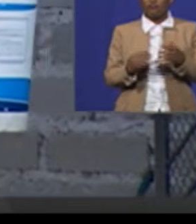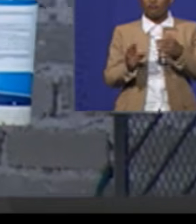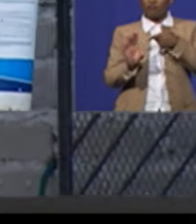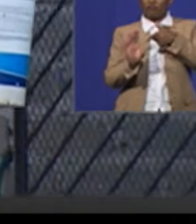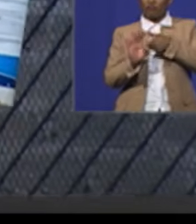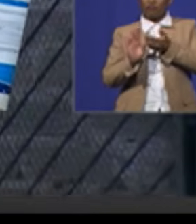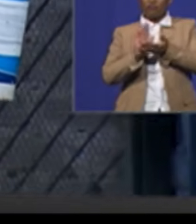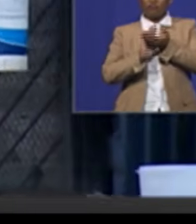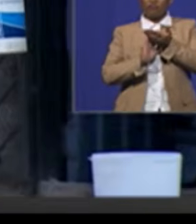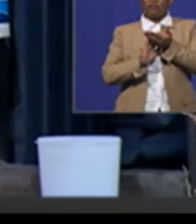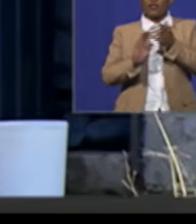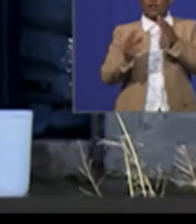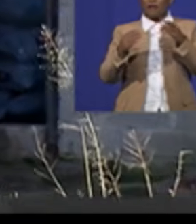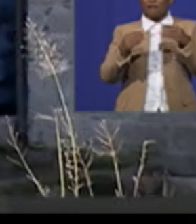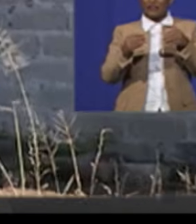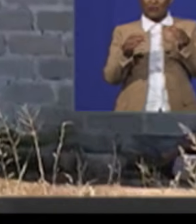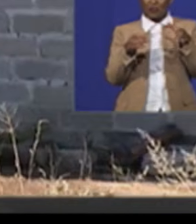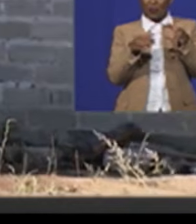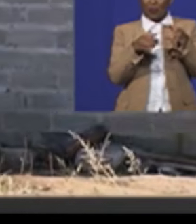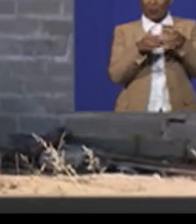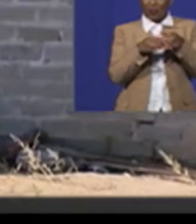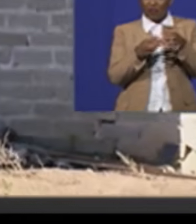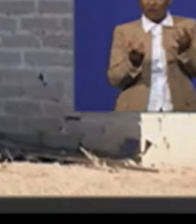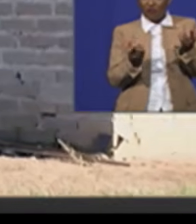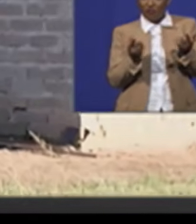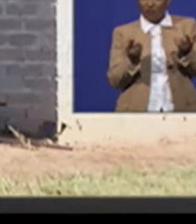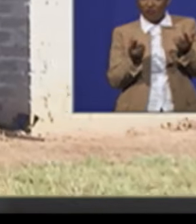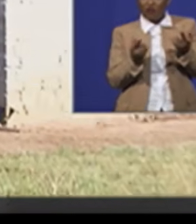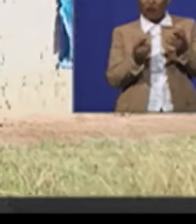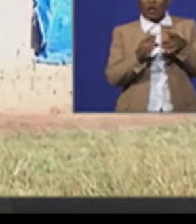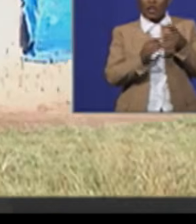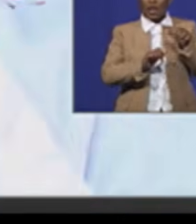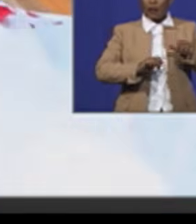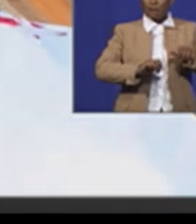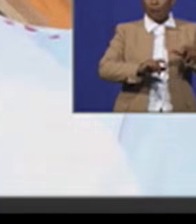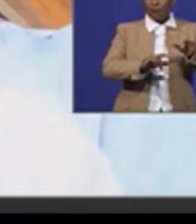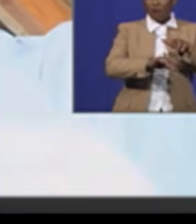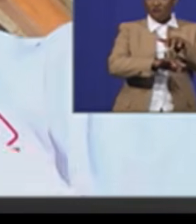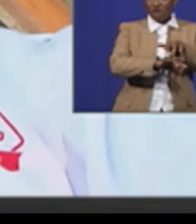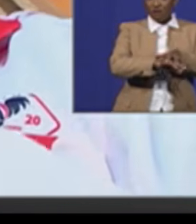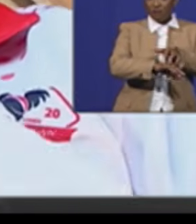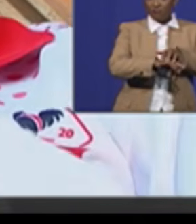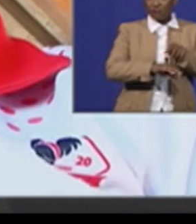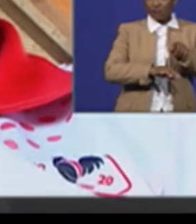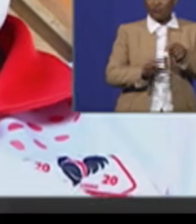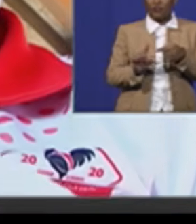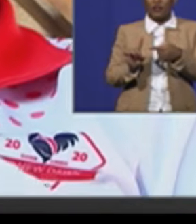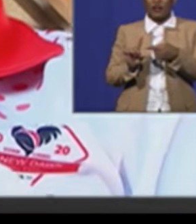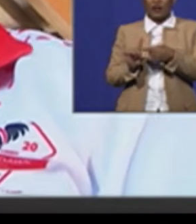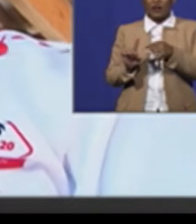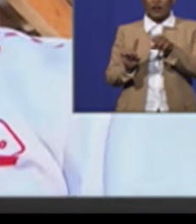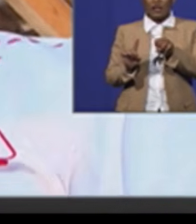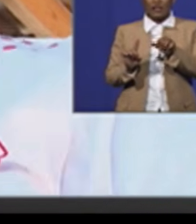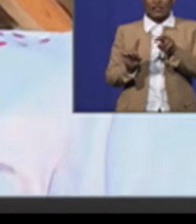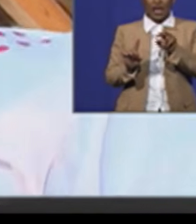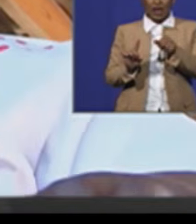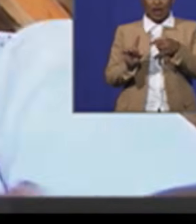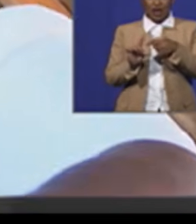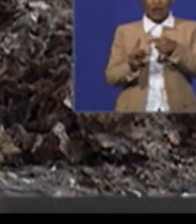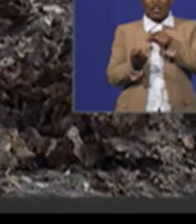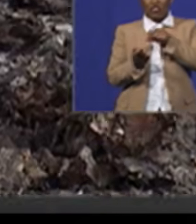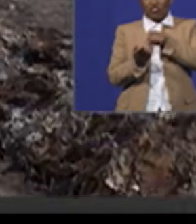bakile kgatelelo go dikgwebopotlana ga mmogo le balemirui kwa Limpopo. Sanankwankwa yo a ruileng dikgogo a re